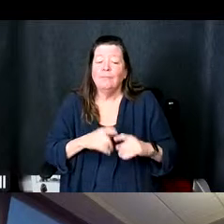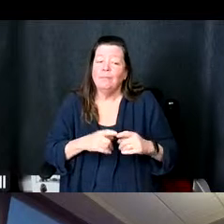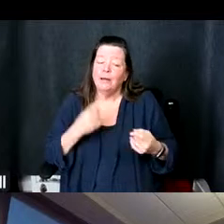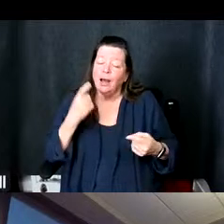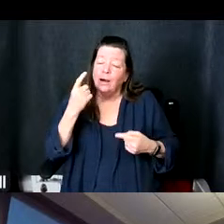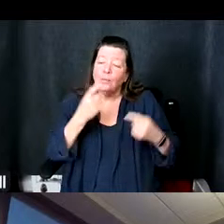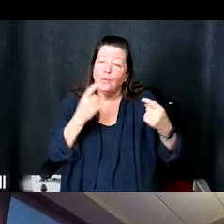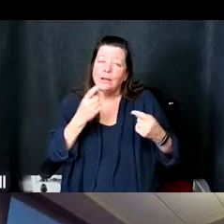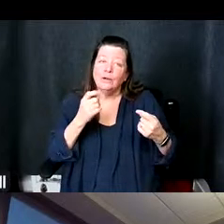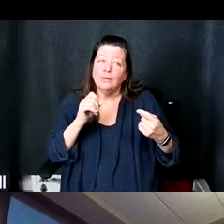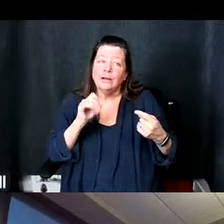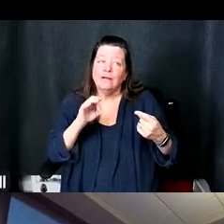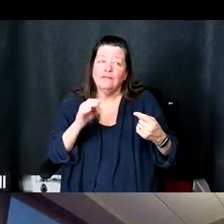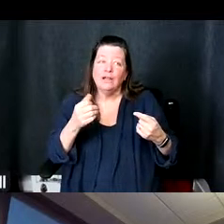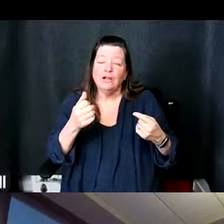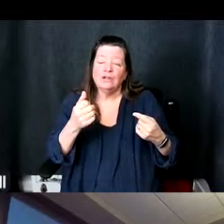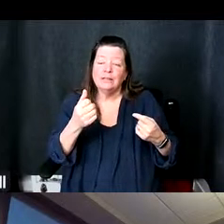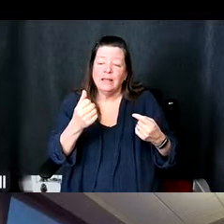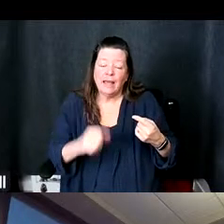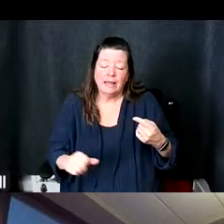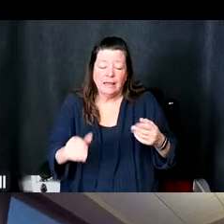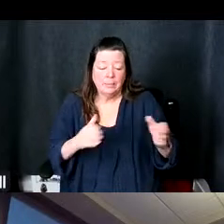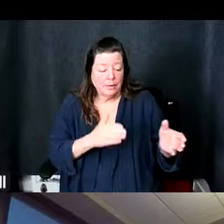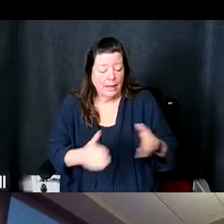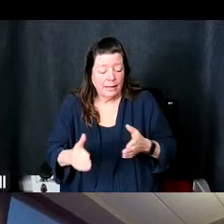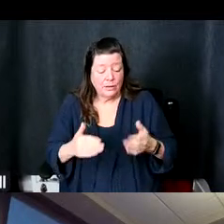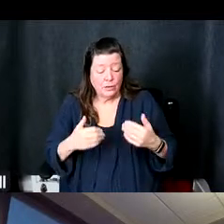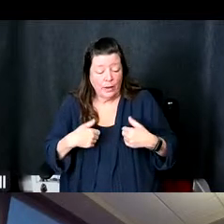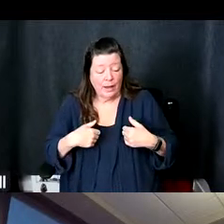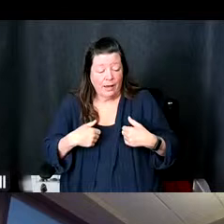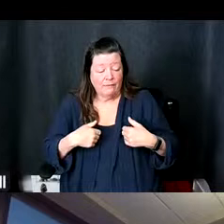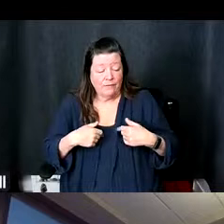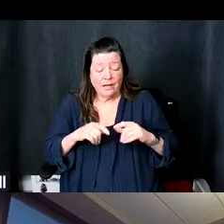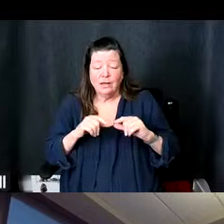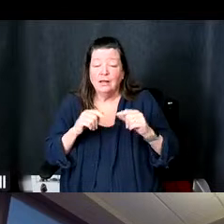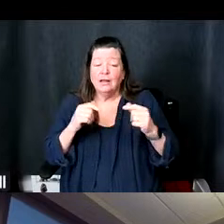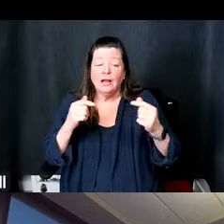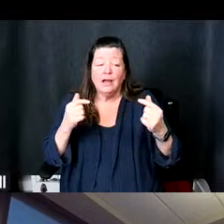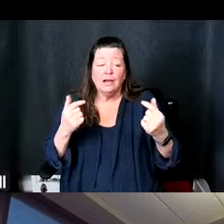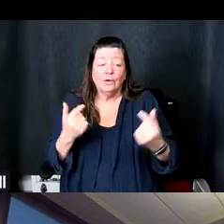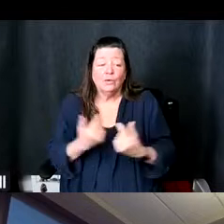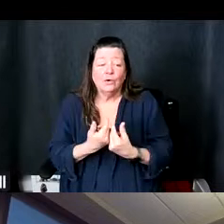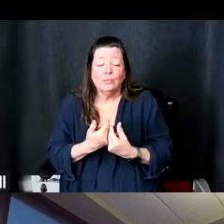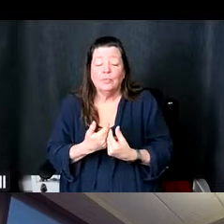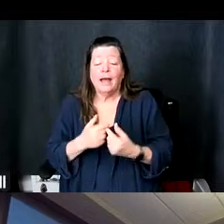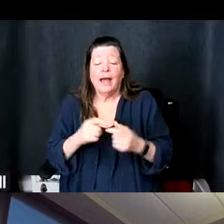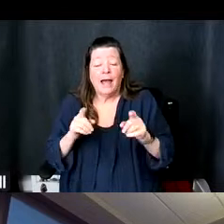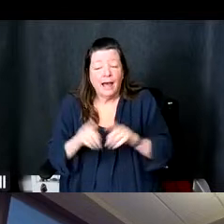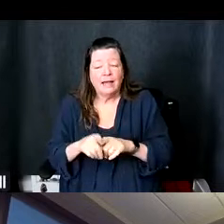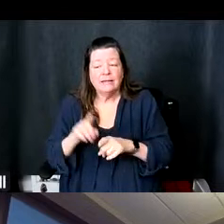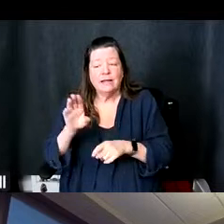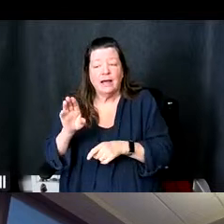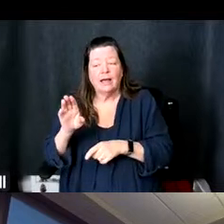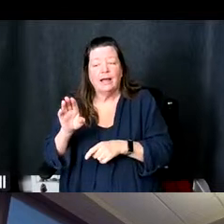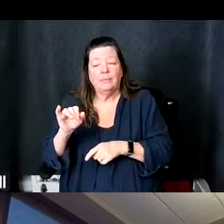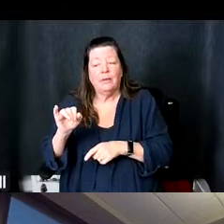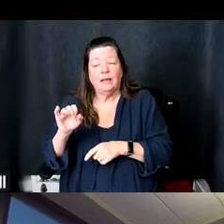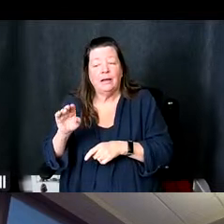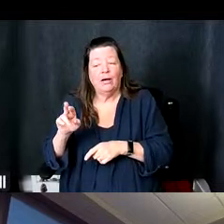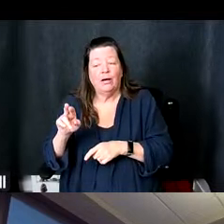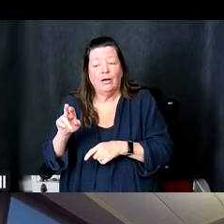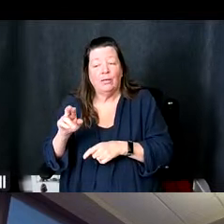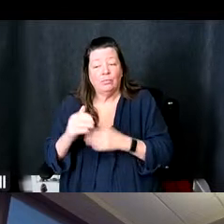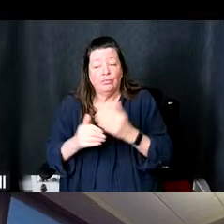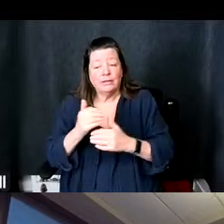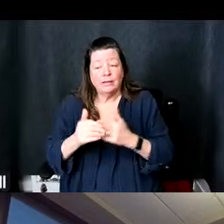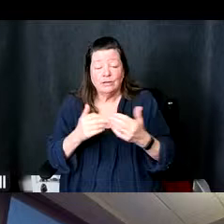to have such a group as the IBR process gets further along. And the reason I'm thinking